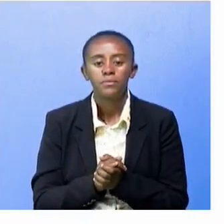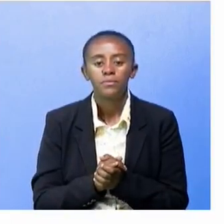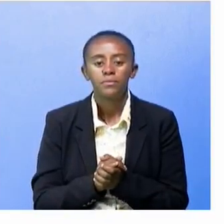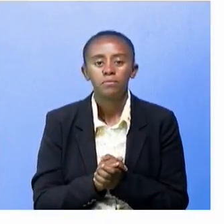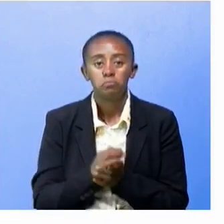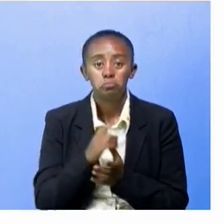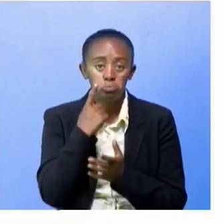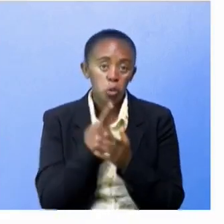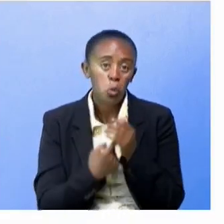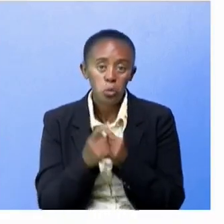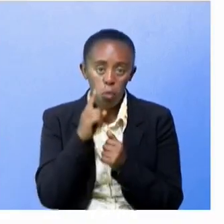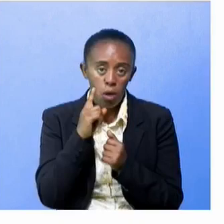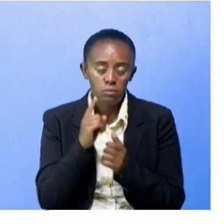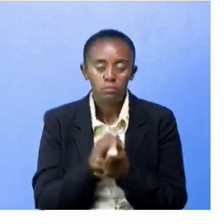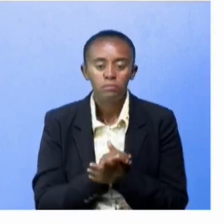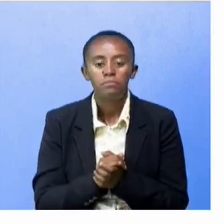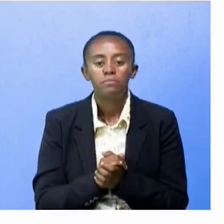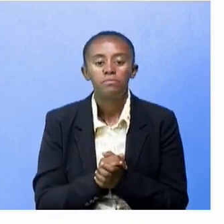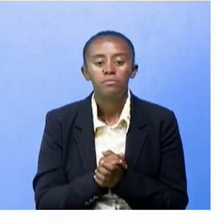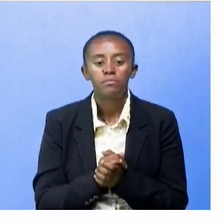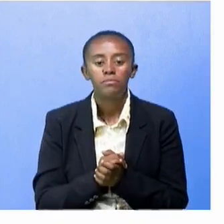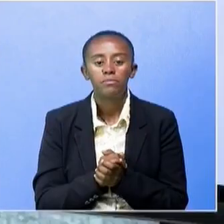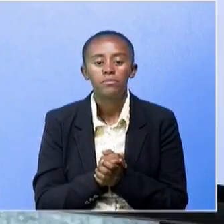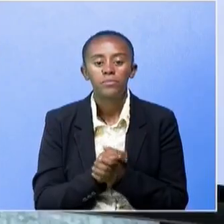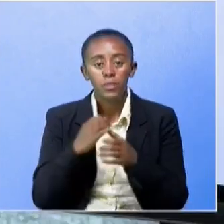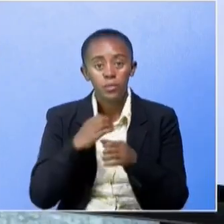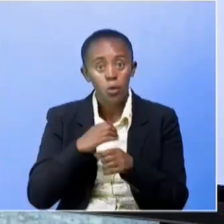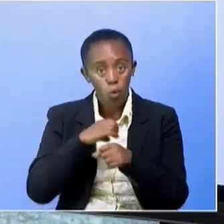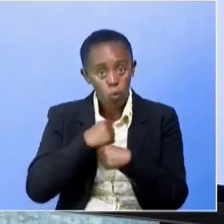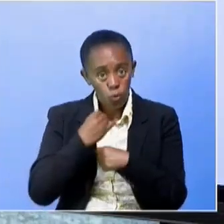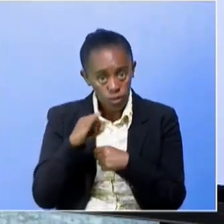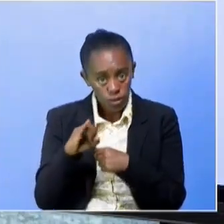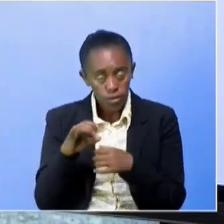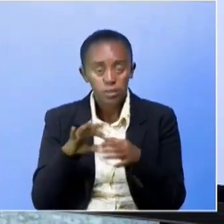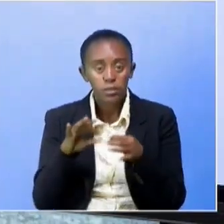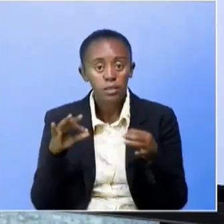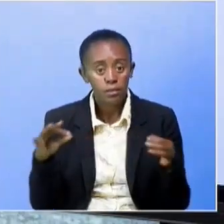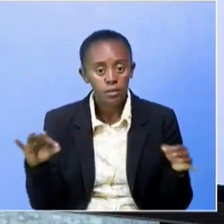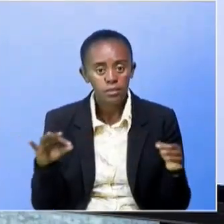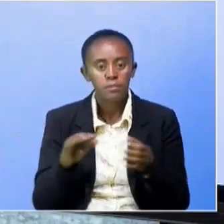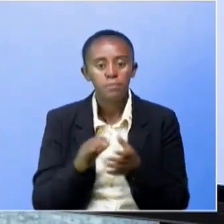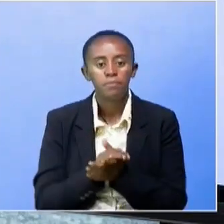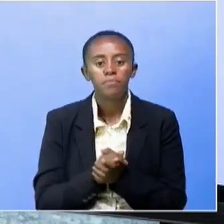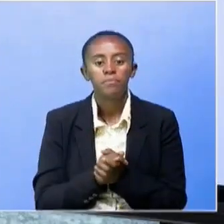Only one. So the concluding sentence is